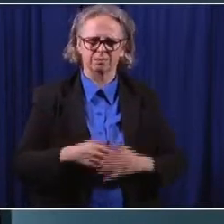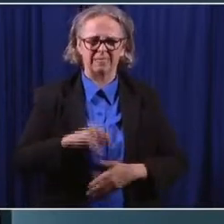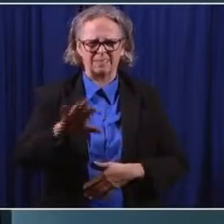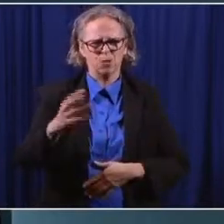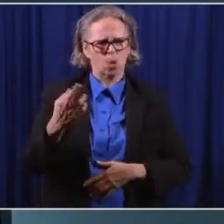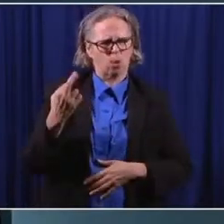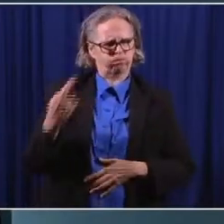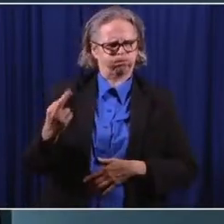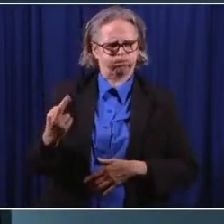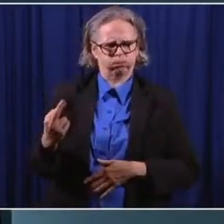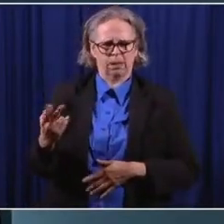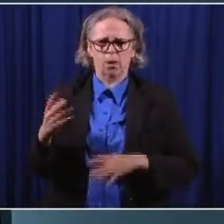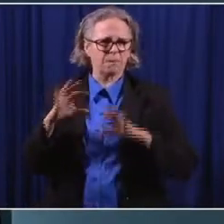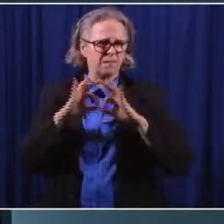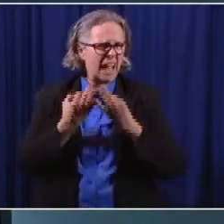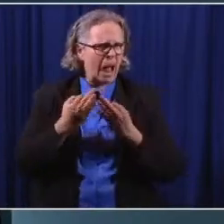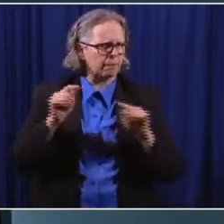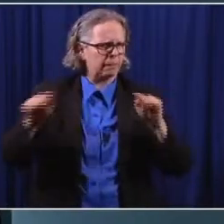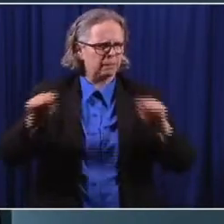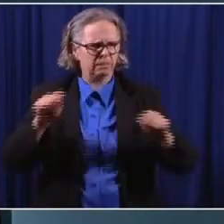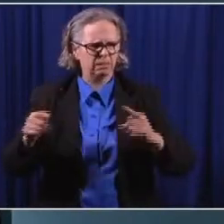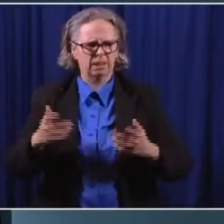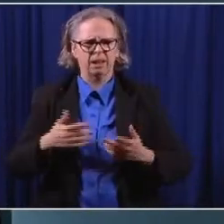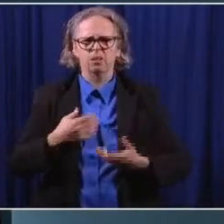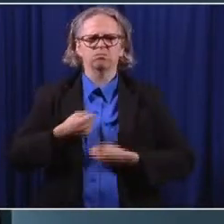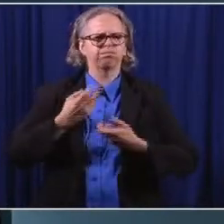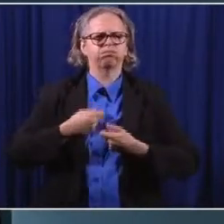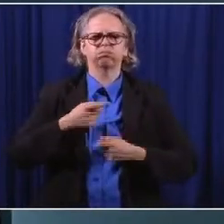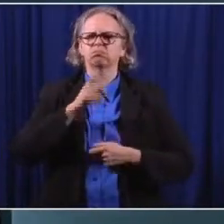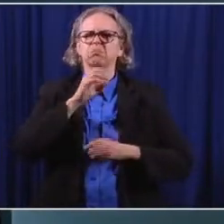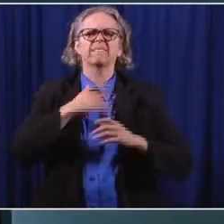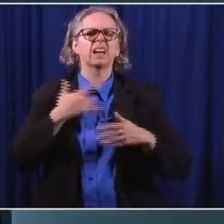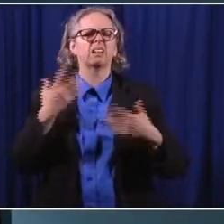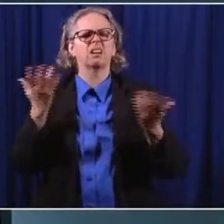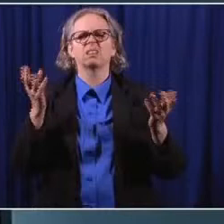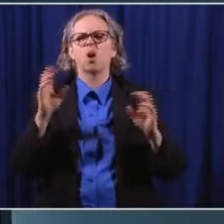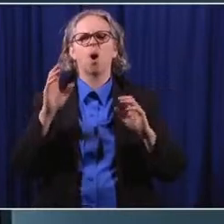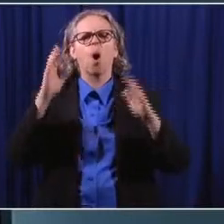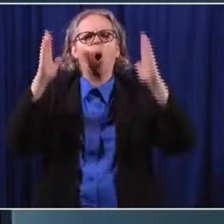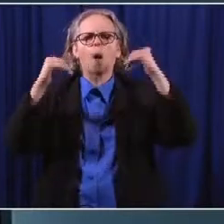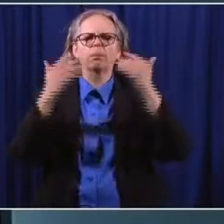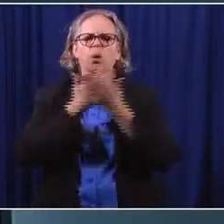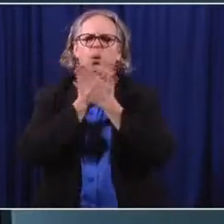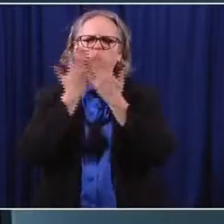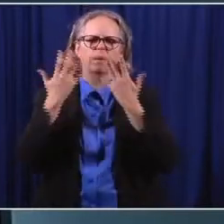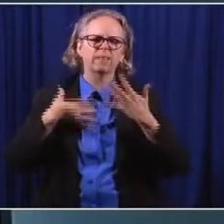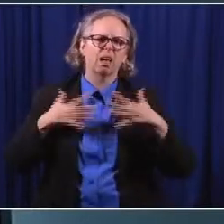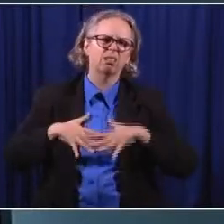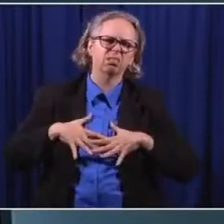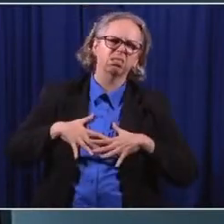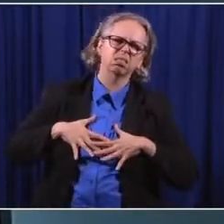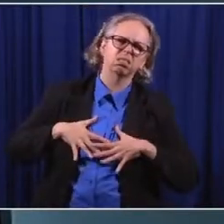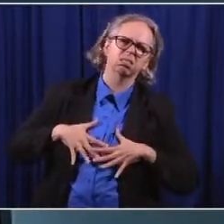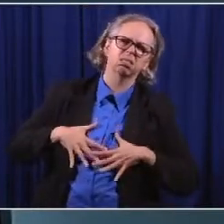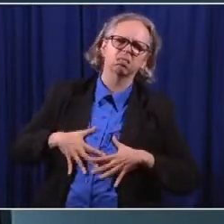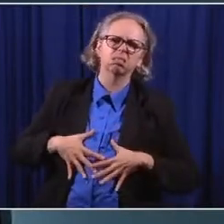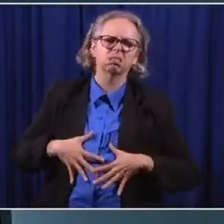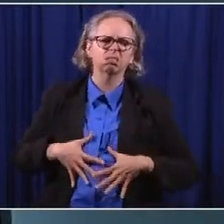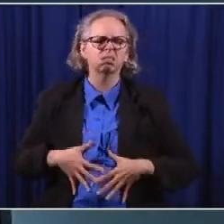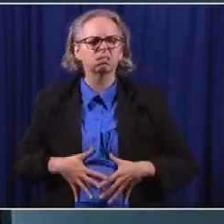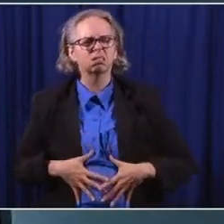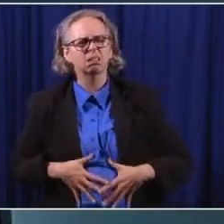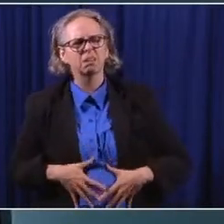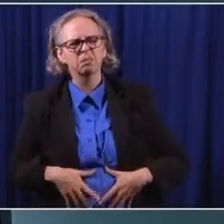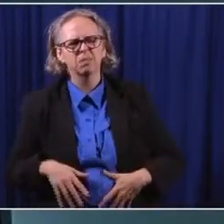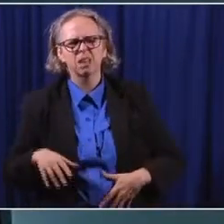is talking about feeling hopeless or like they're a burden to others or they really don't have a reason